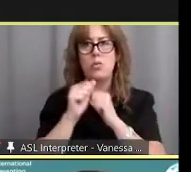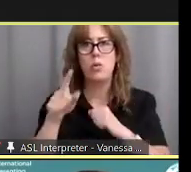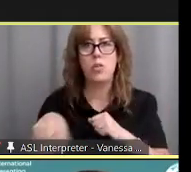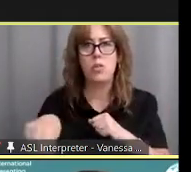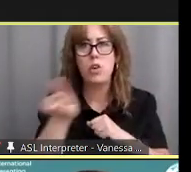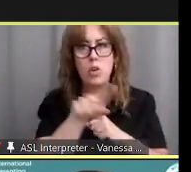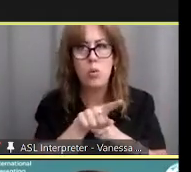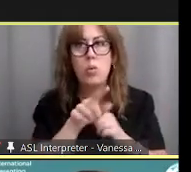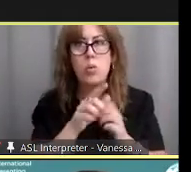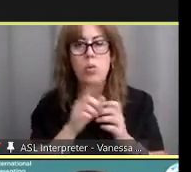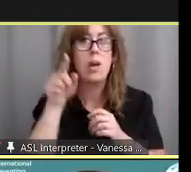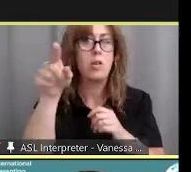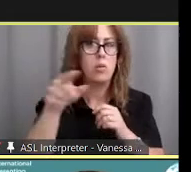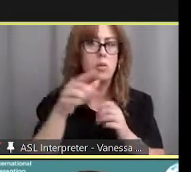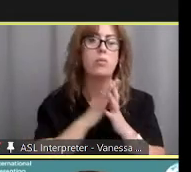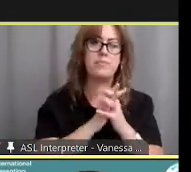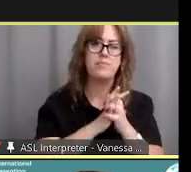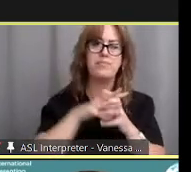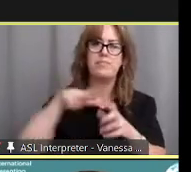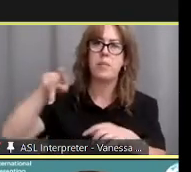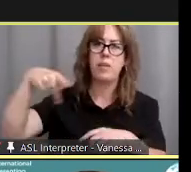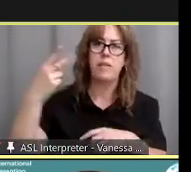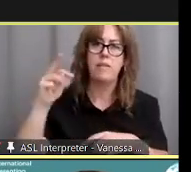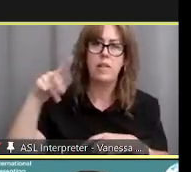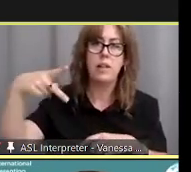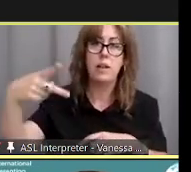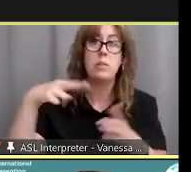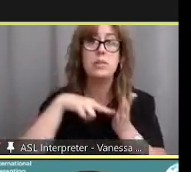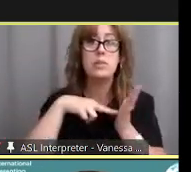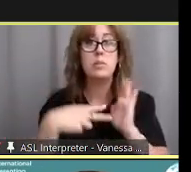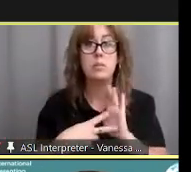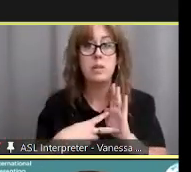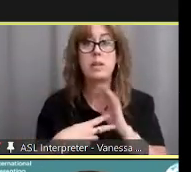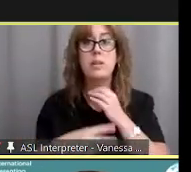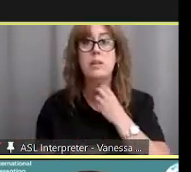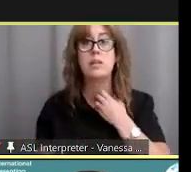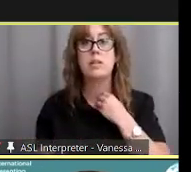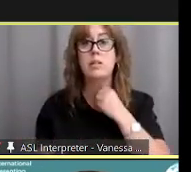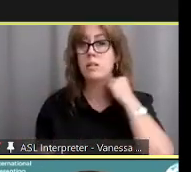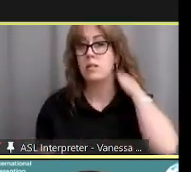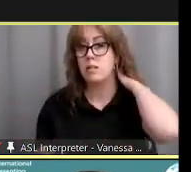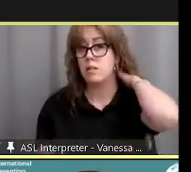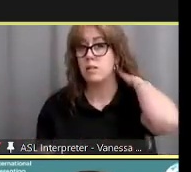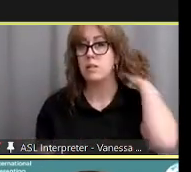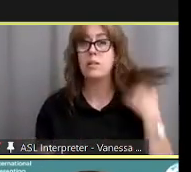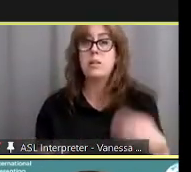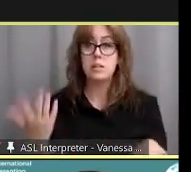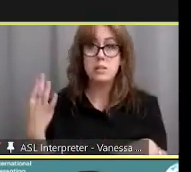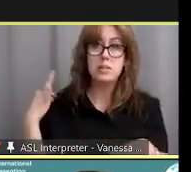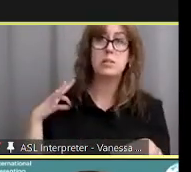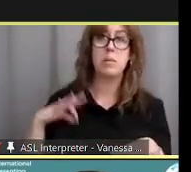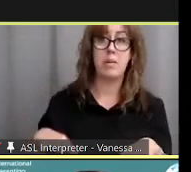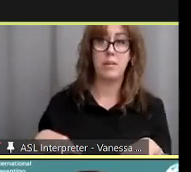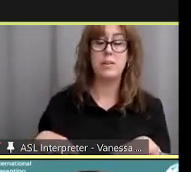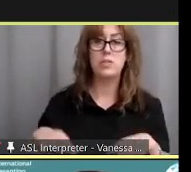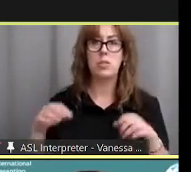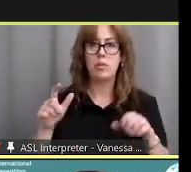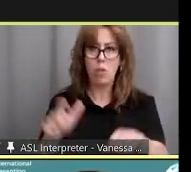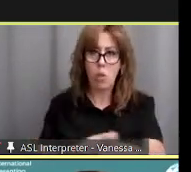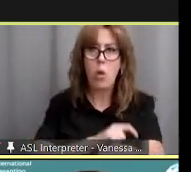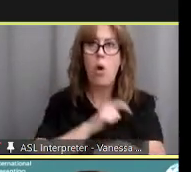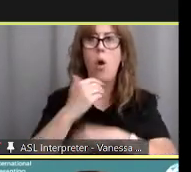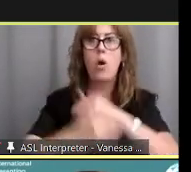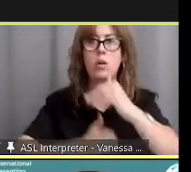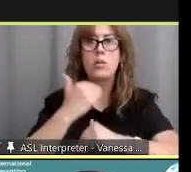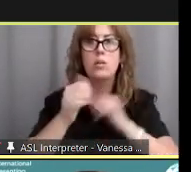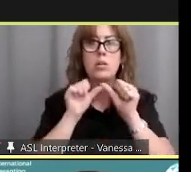times it's more useful to have such long-term conversations with people than